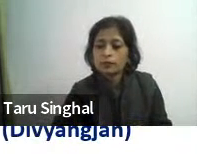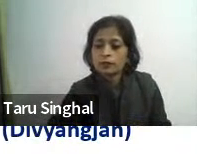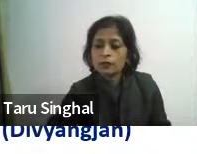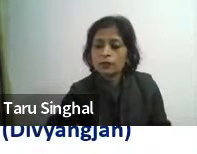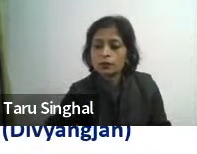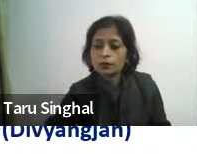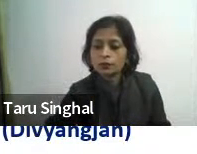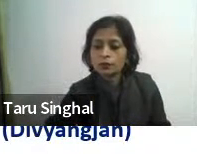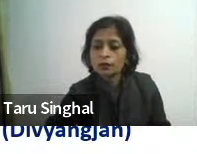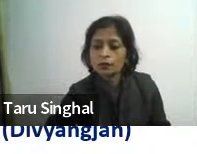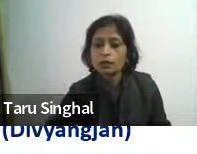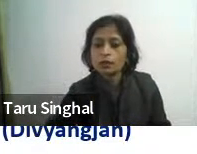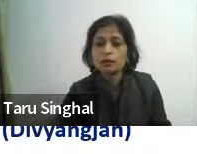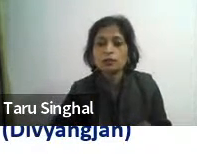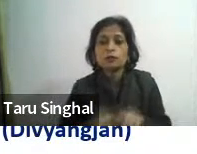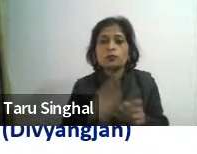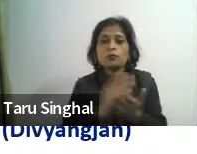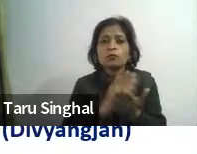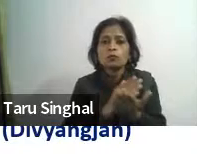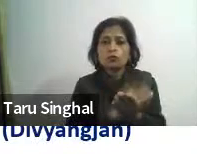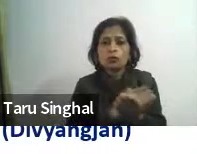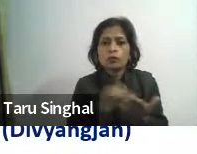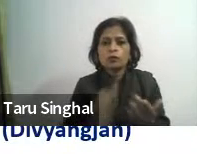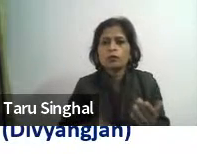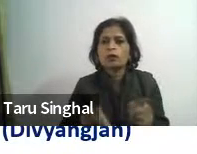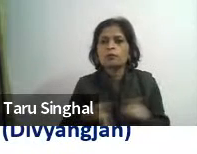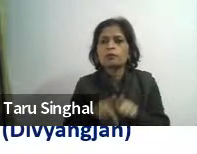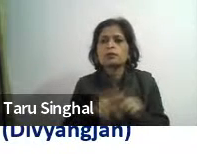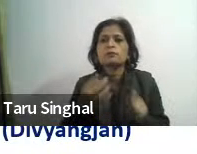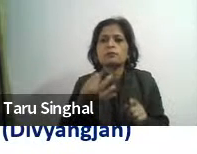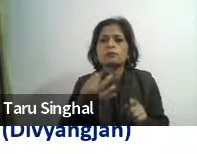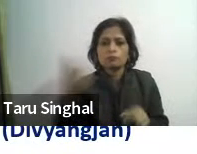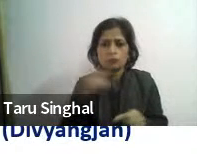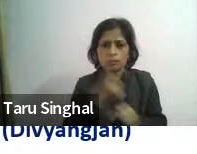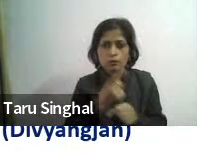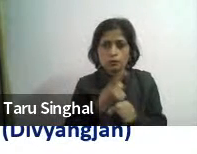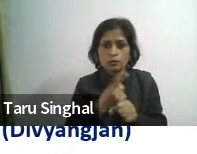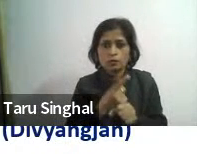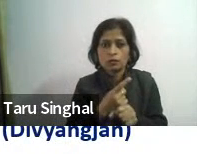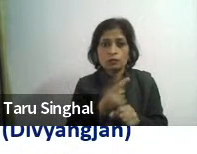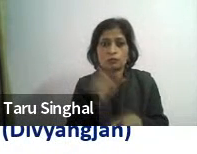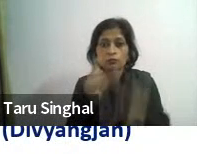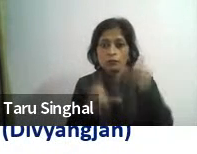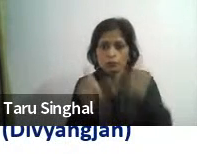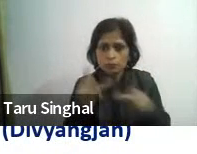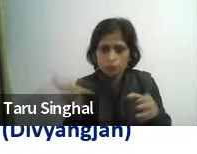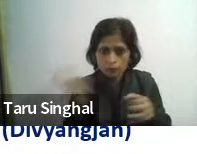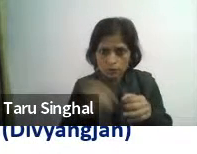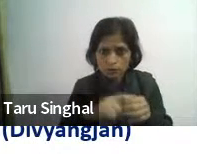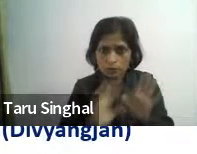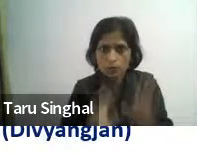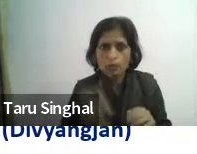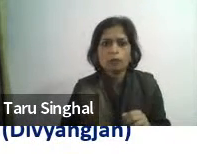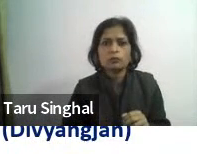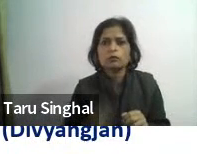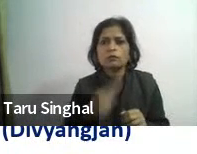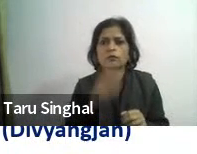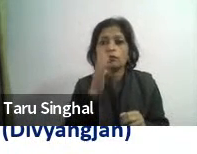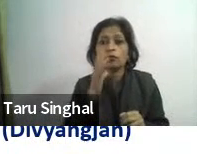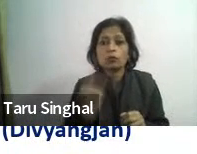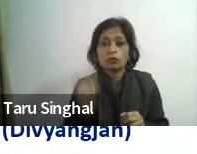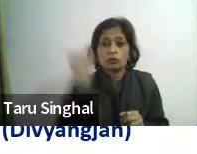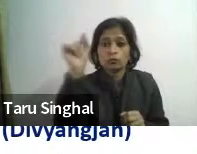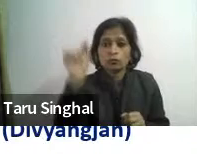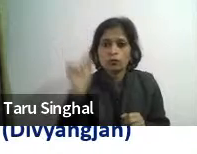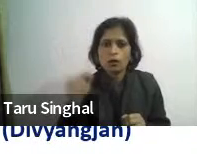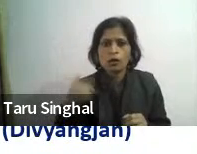are registered rehabilitation professionals. So we are expecting some of the regulation for them, and we are